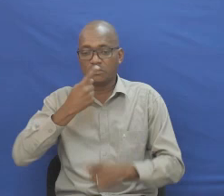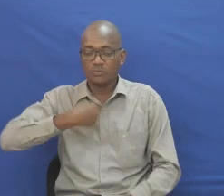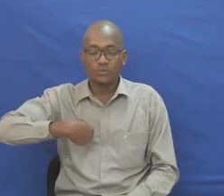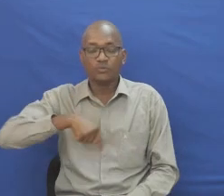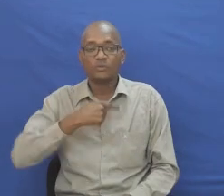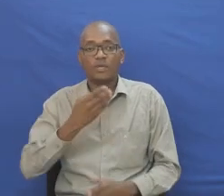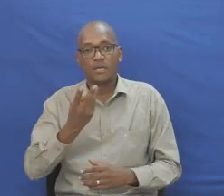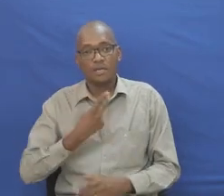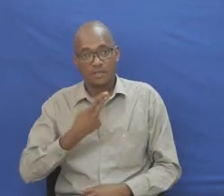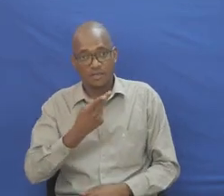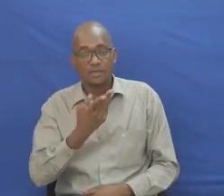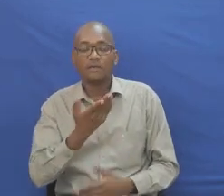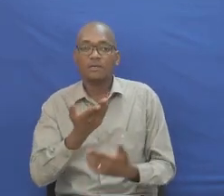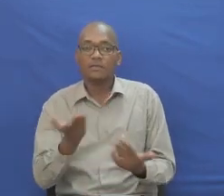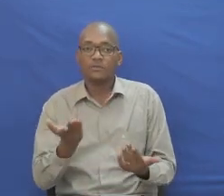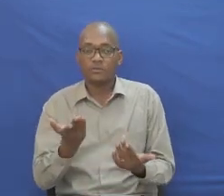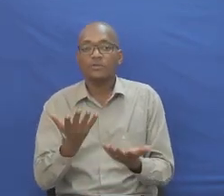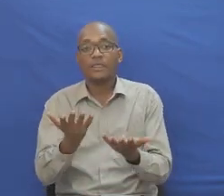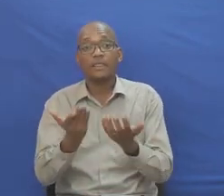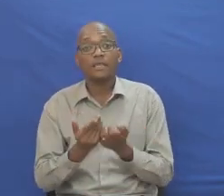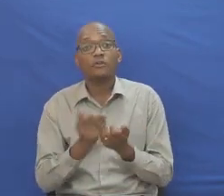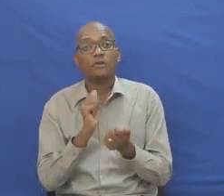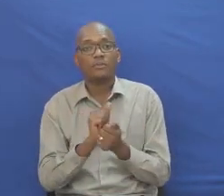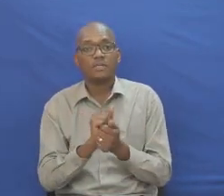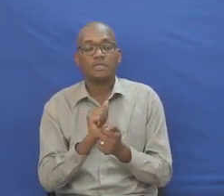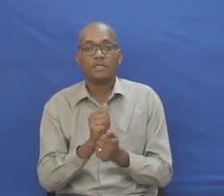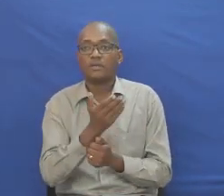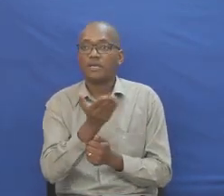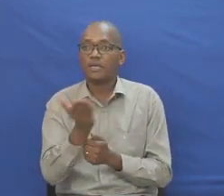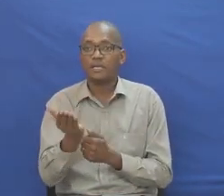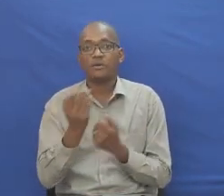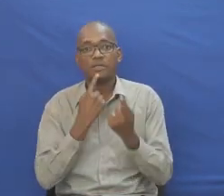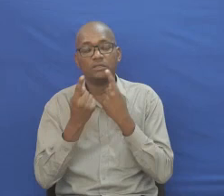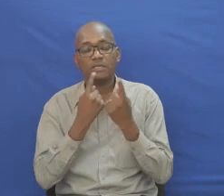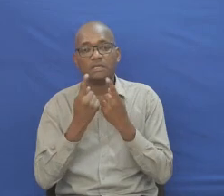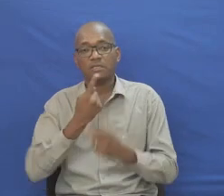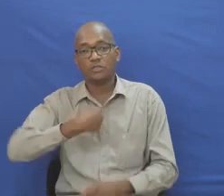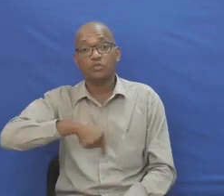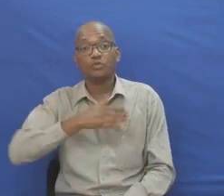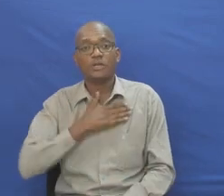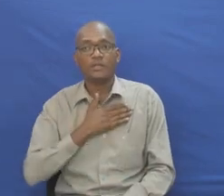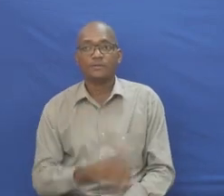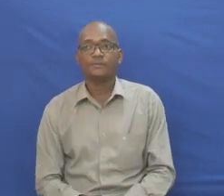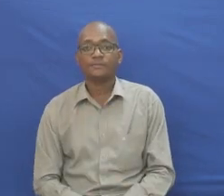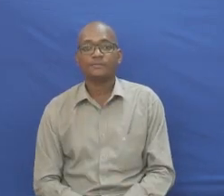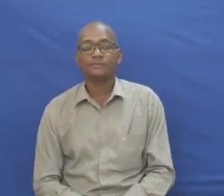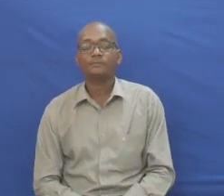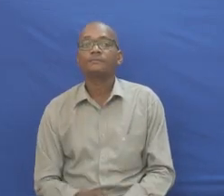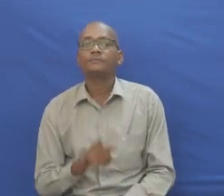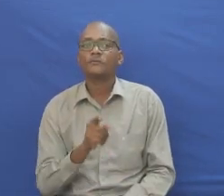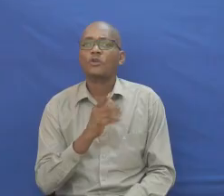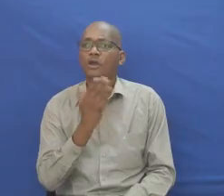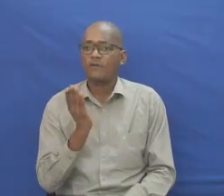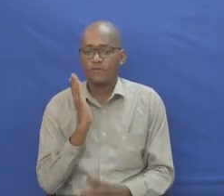so as we can do it together. Welcome. In our topic, we have objectives, and in this objective, we